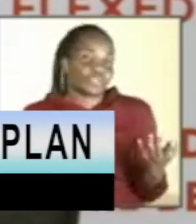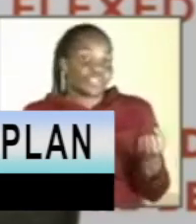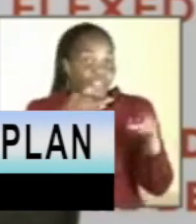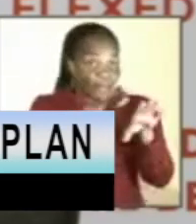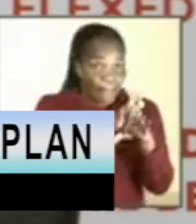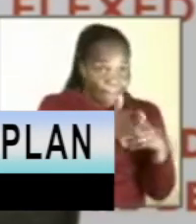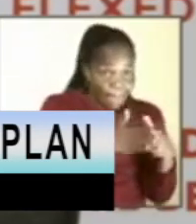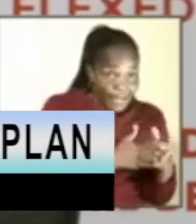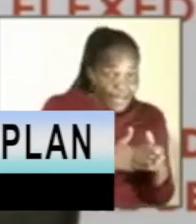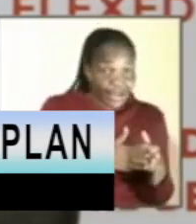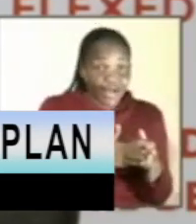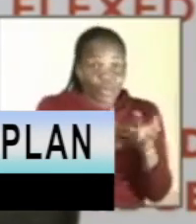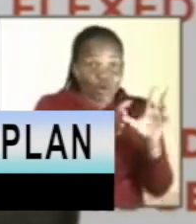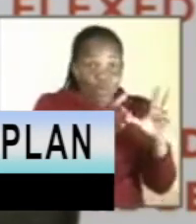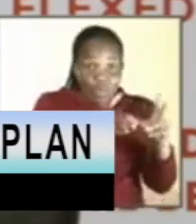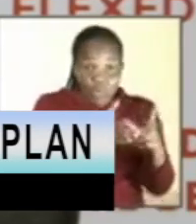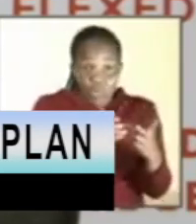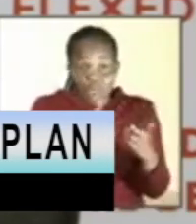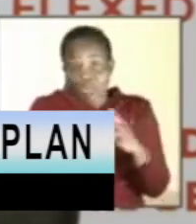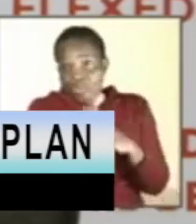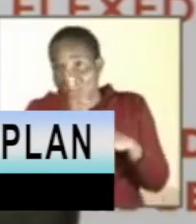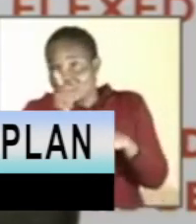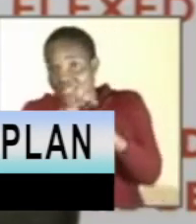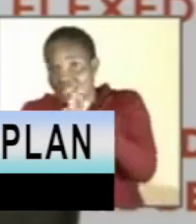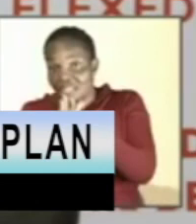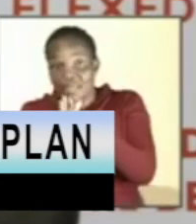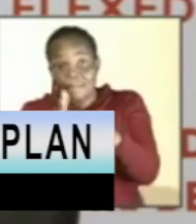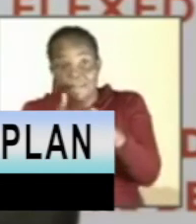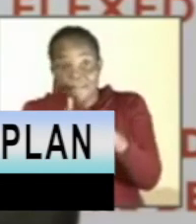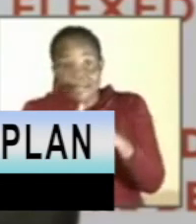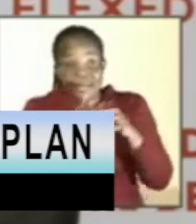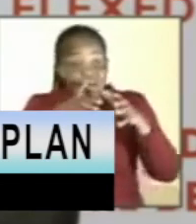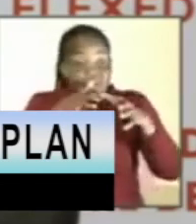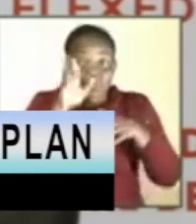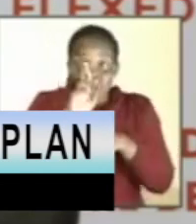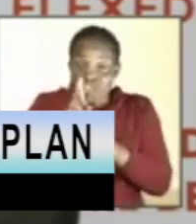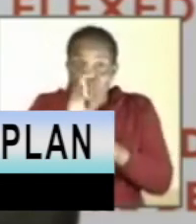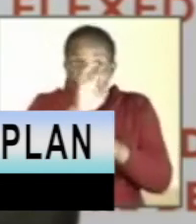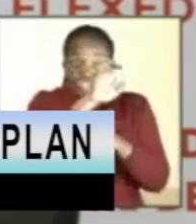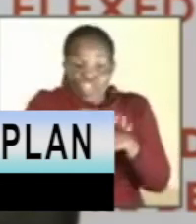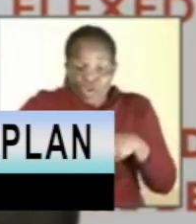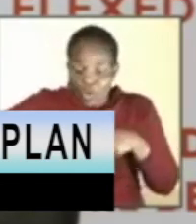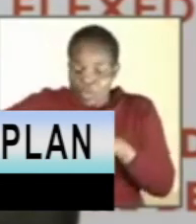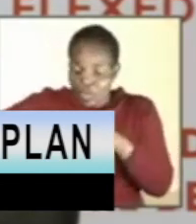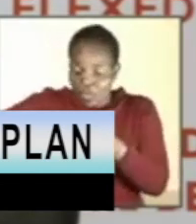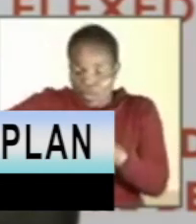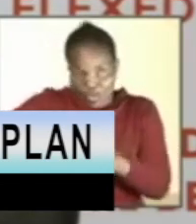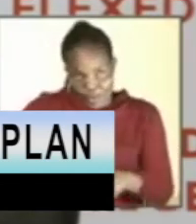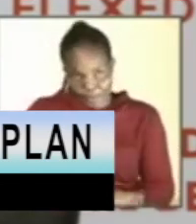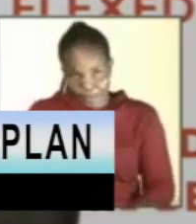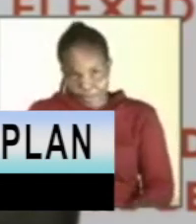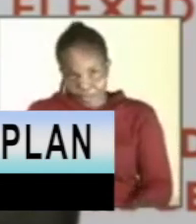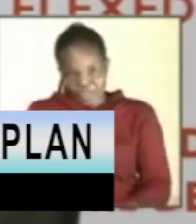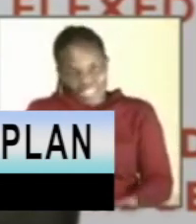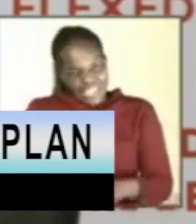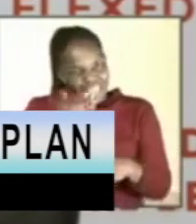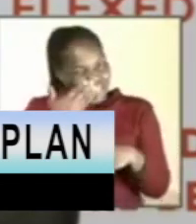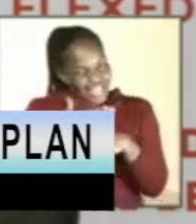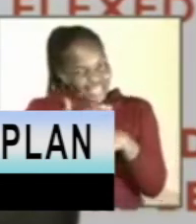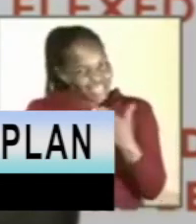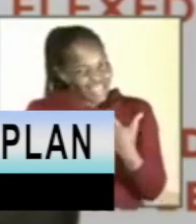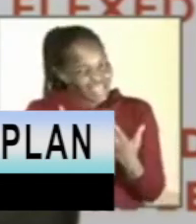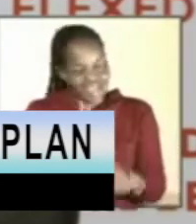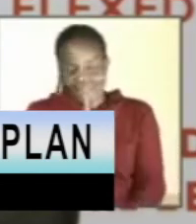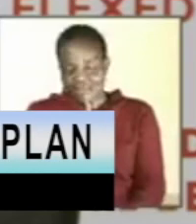them, we are repatriating them, some of them back to their regions and so on. That's not a very easy exercise, but